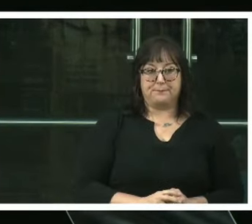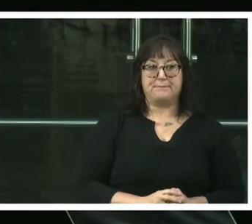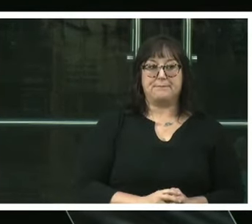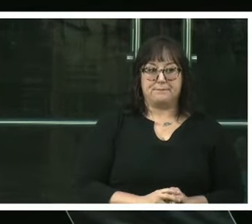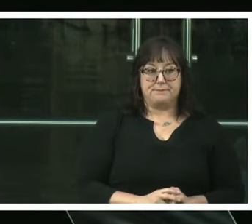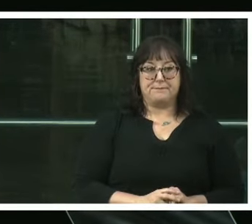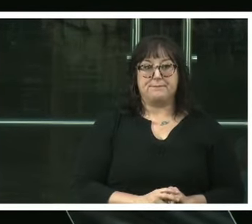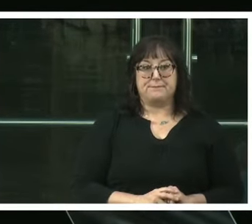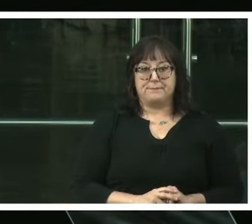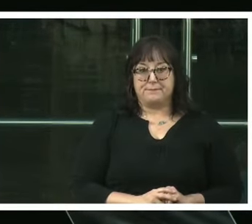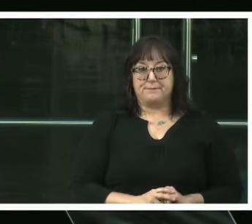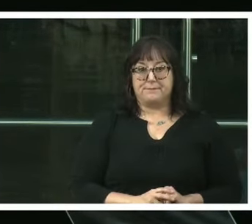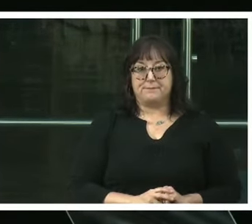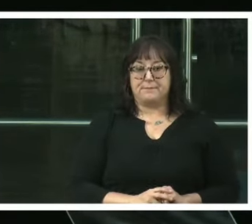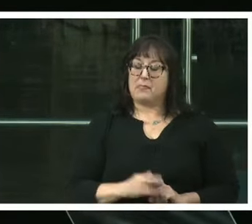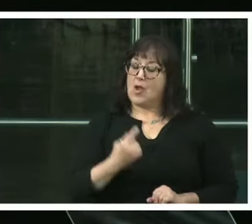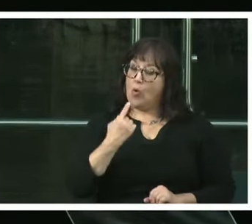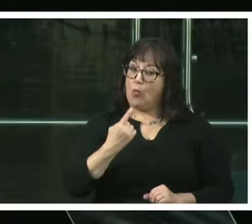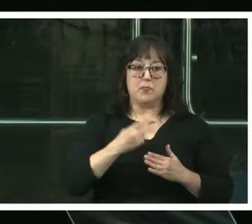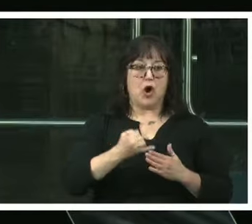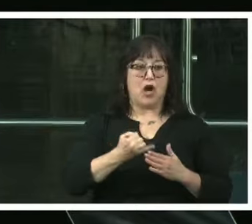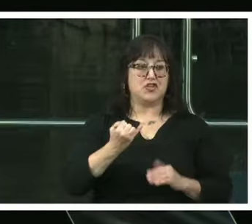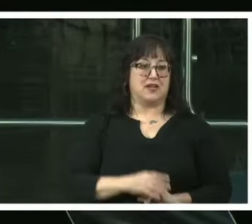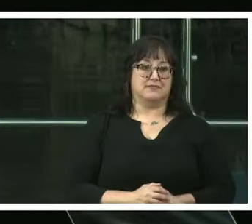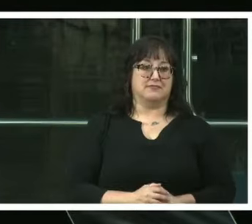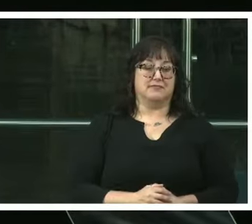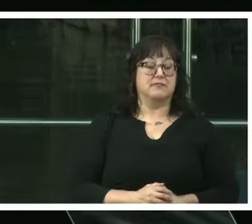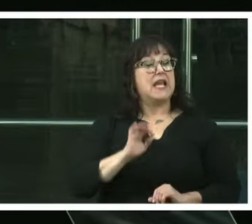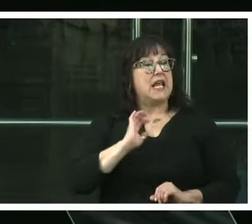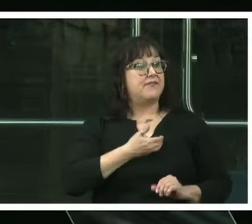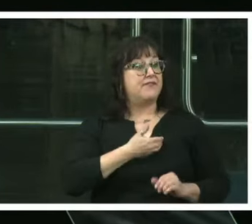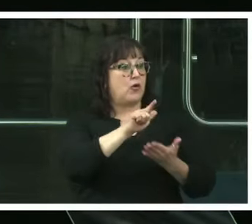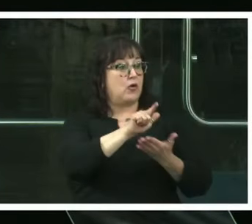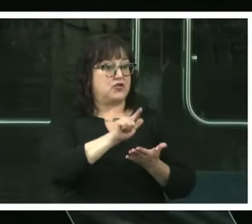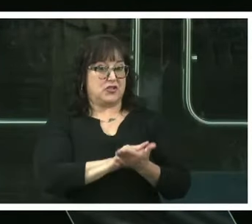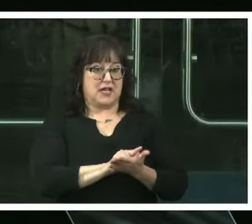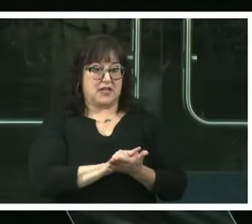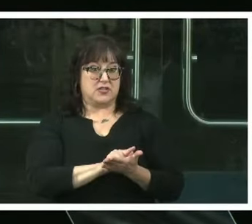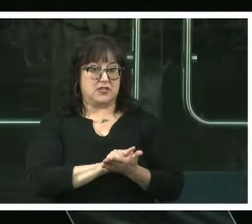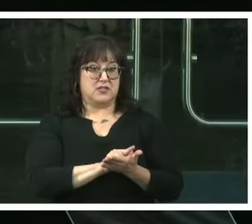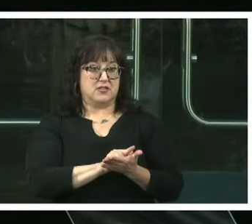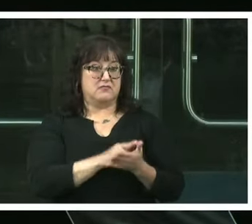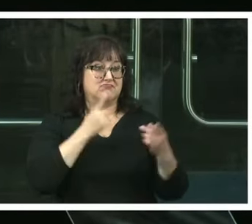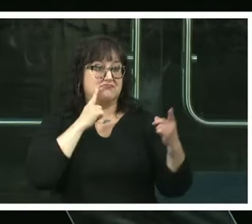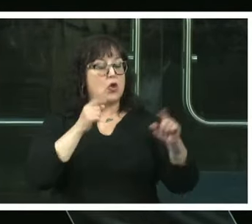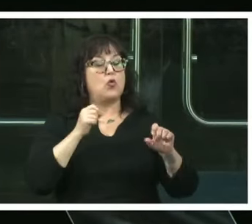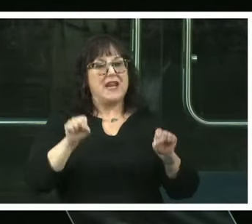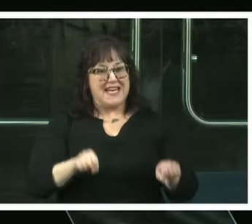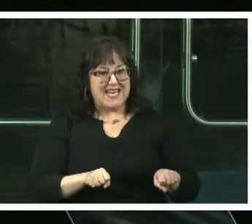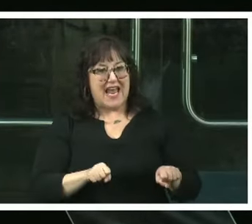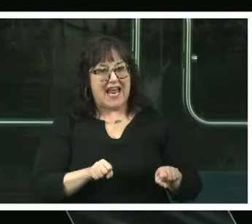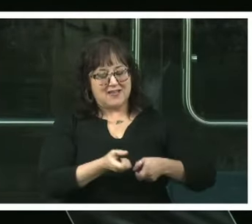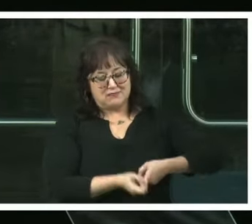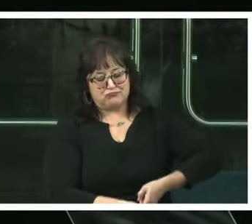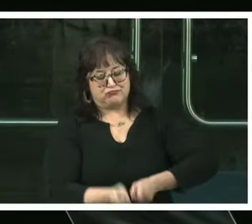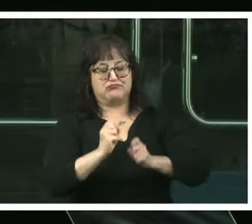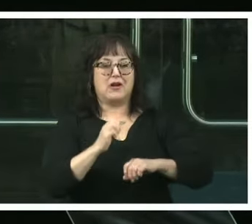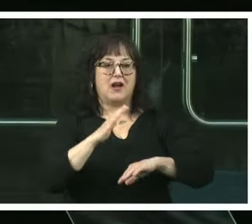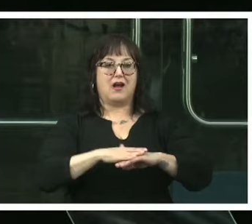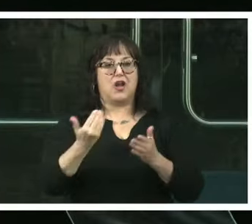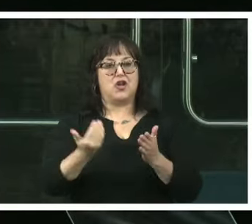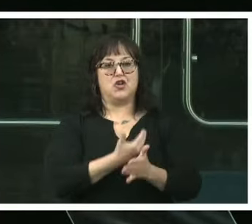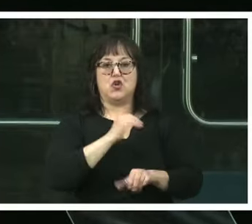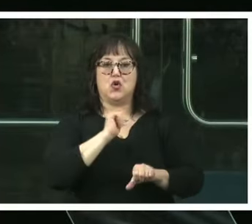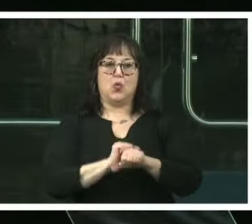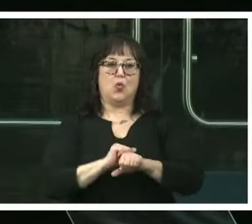This one project, with our legislation, we can break ground on new workforce housing